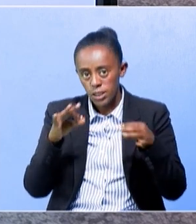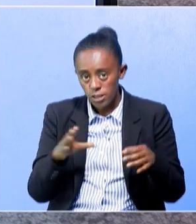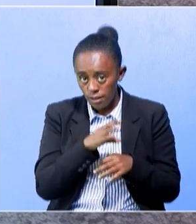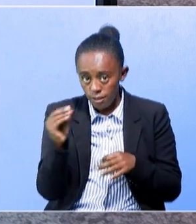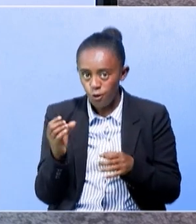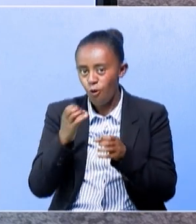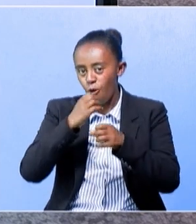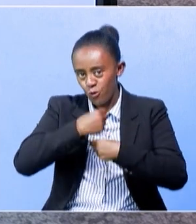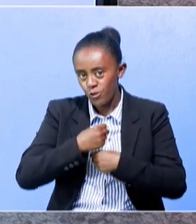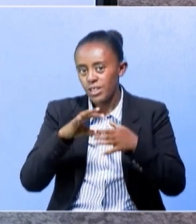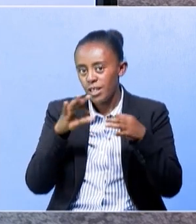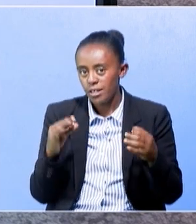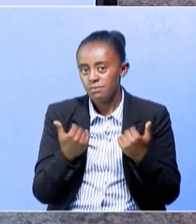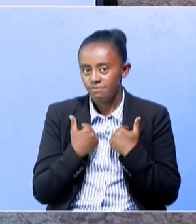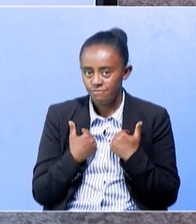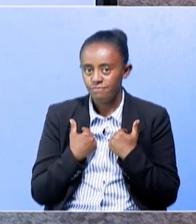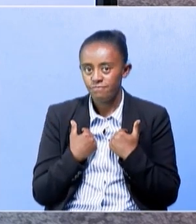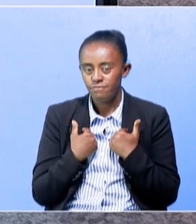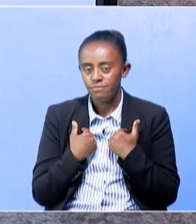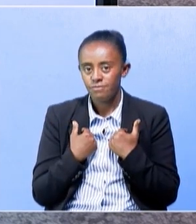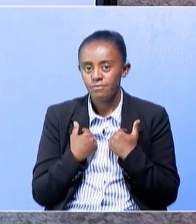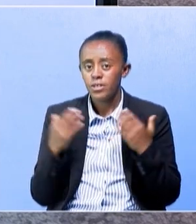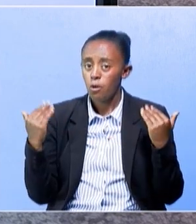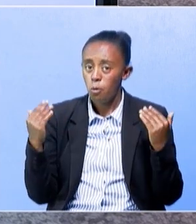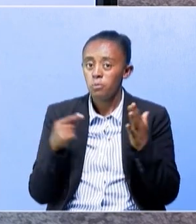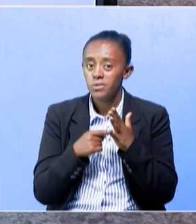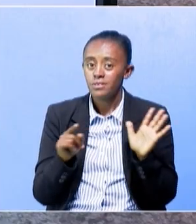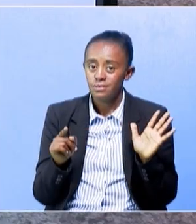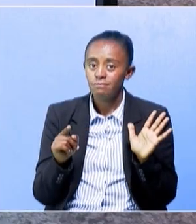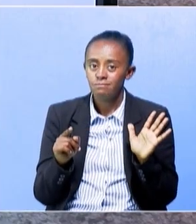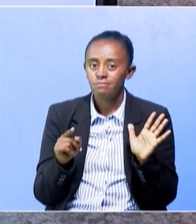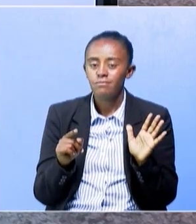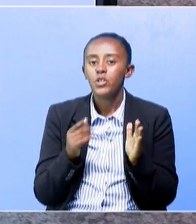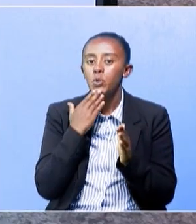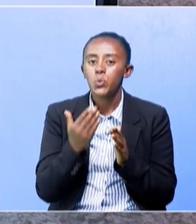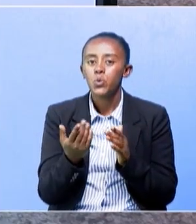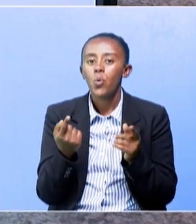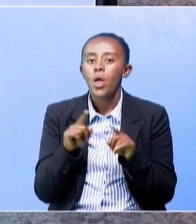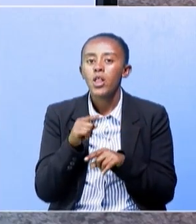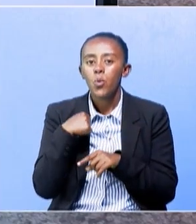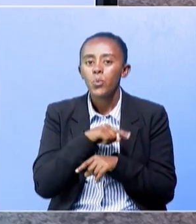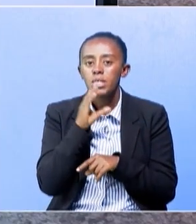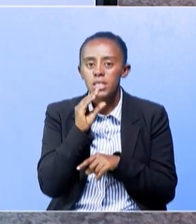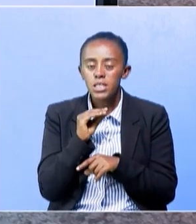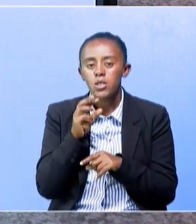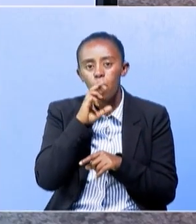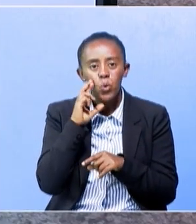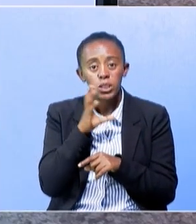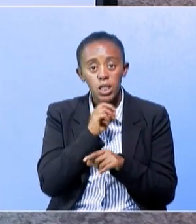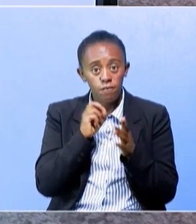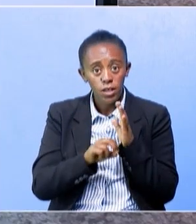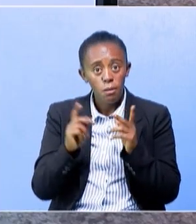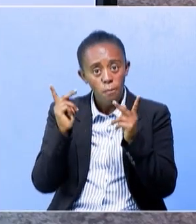sentence, and concluding sentence. I hope it's clear. Good. When we're saying a cause and effect